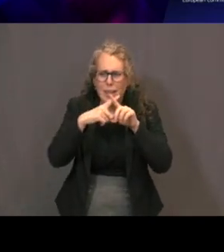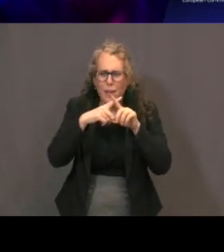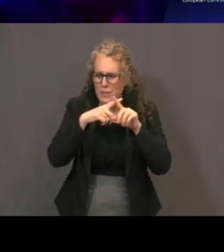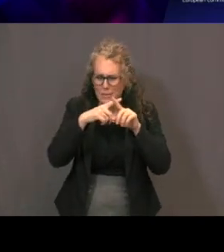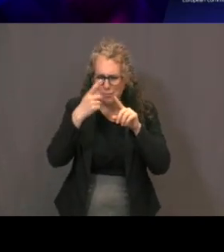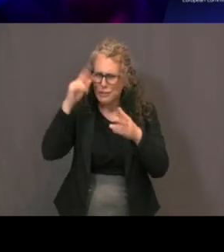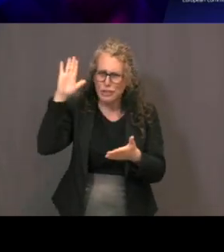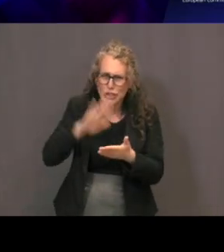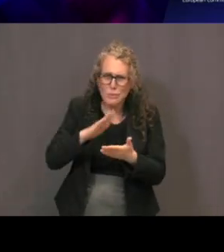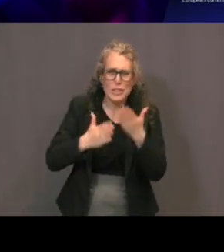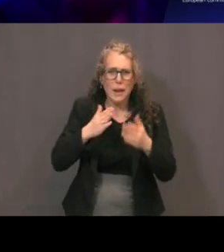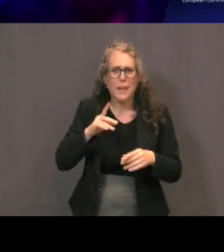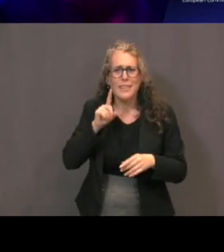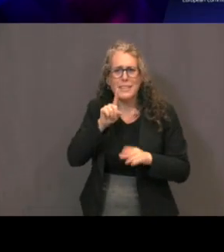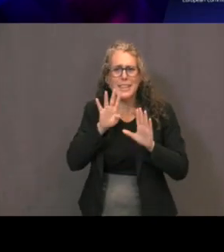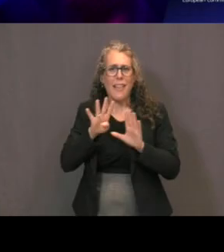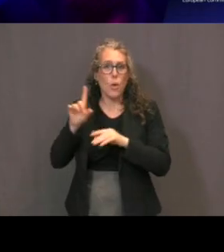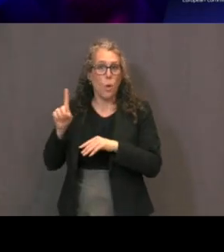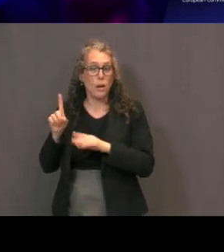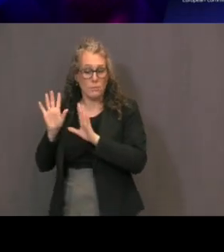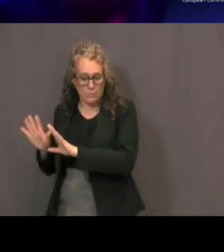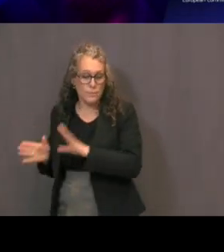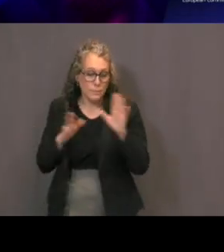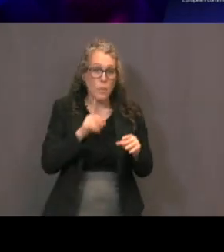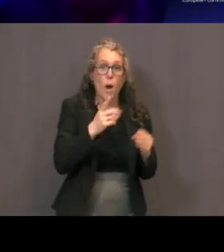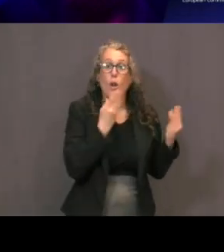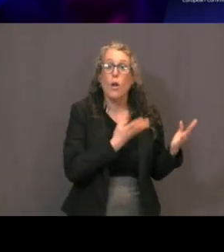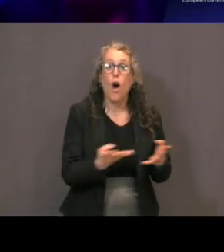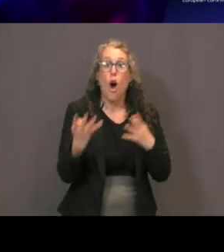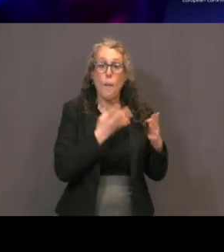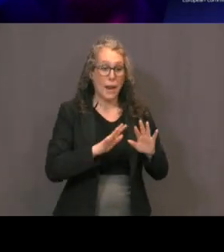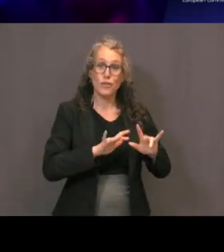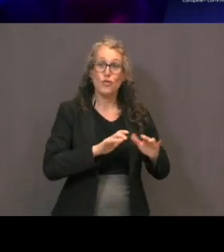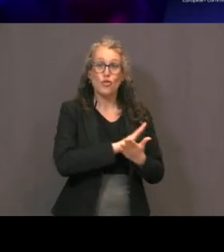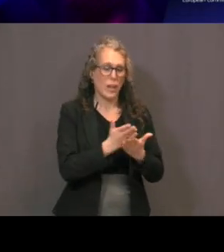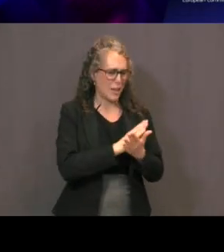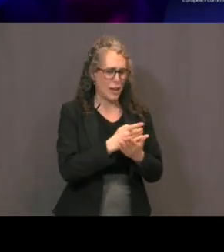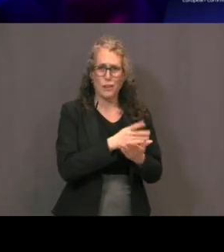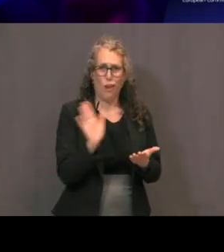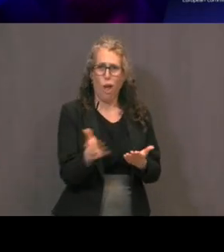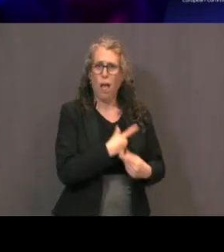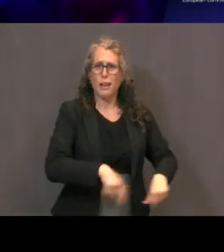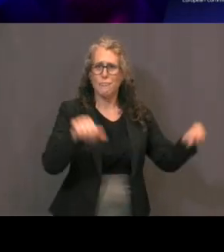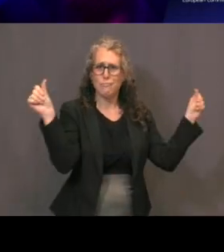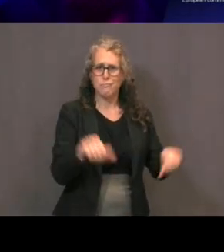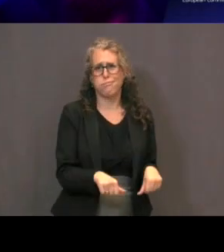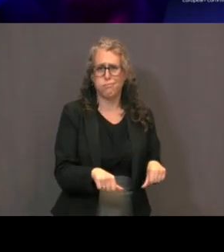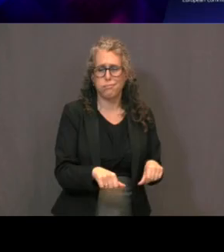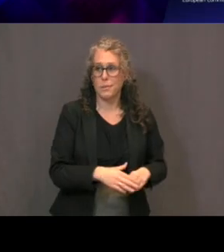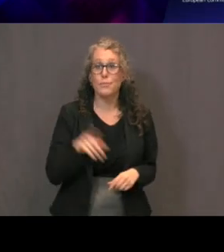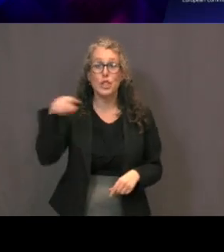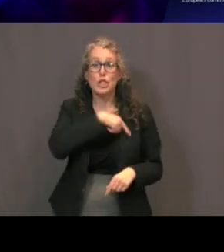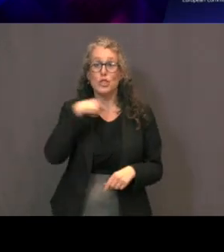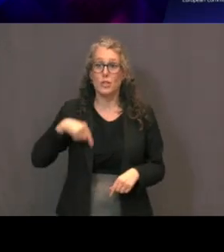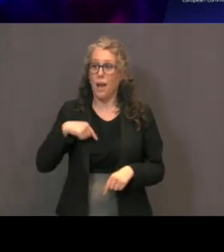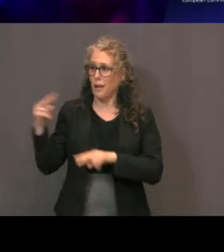1991, but the automatic translators still sucked. The Chinese laughed at the